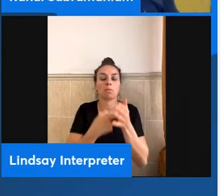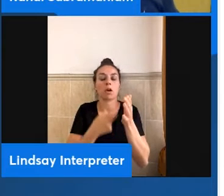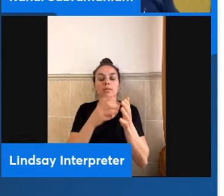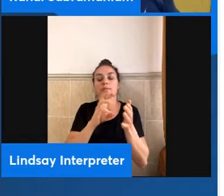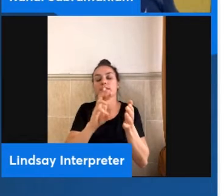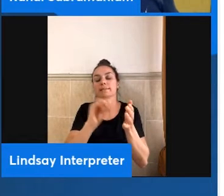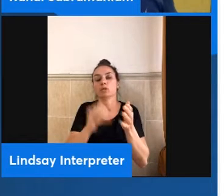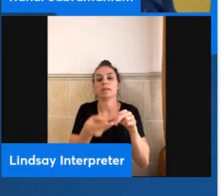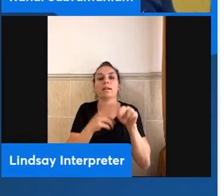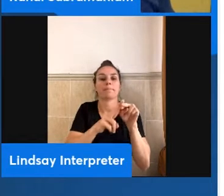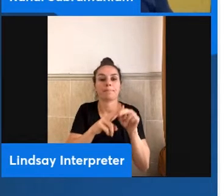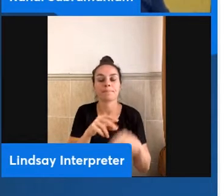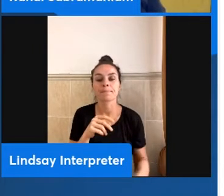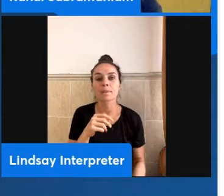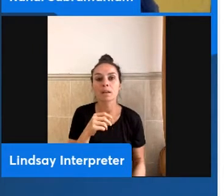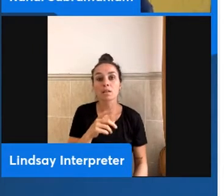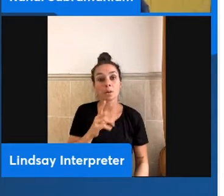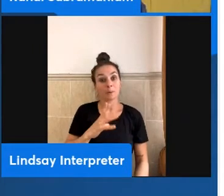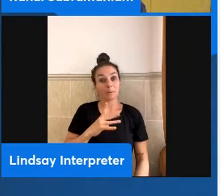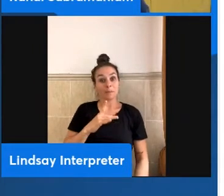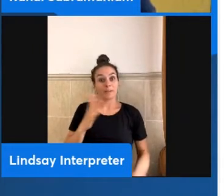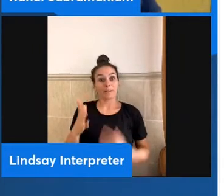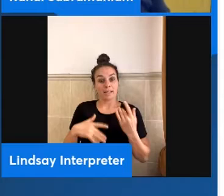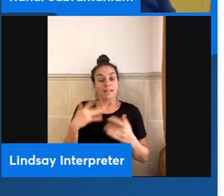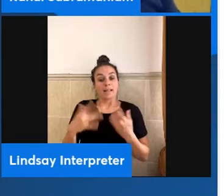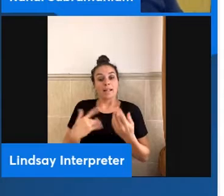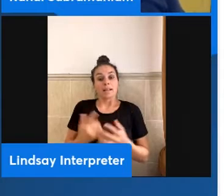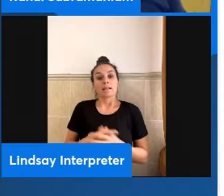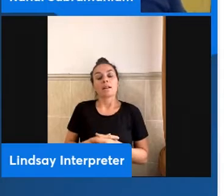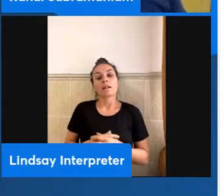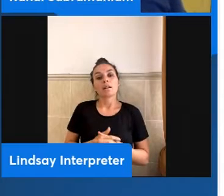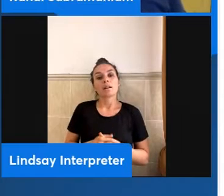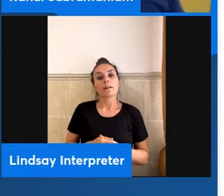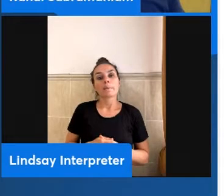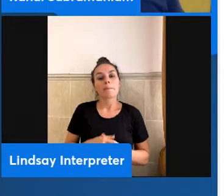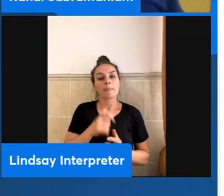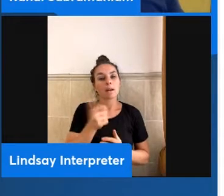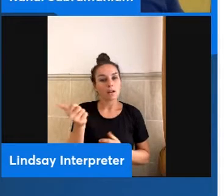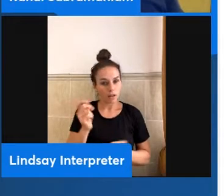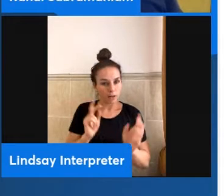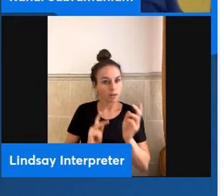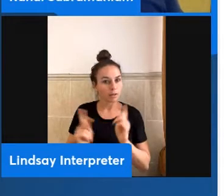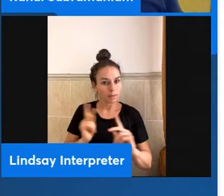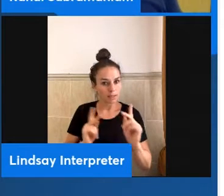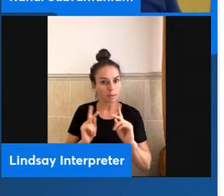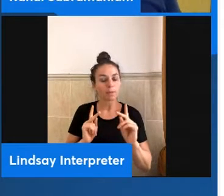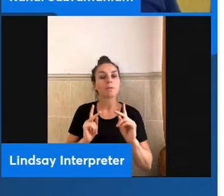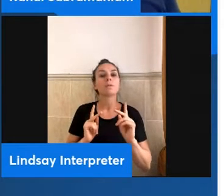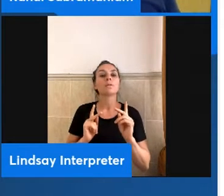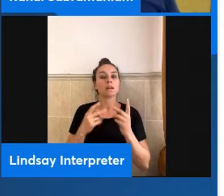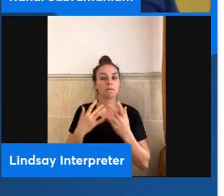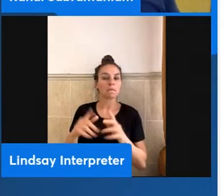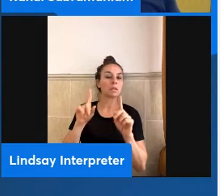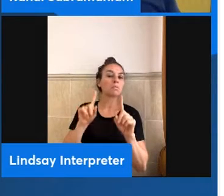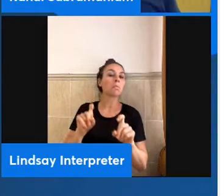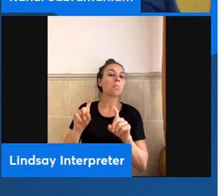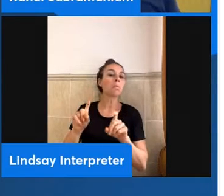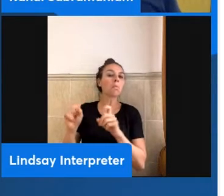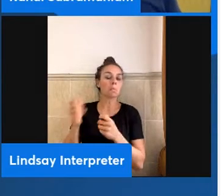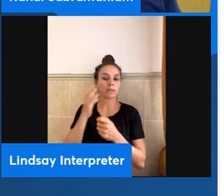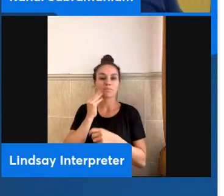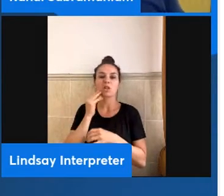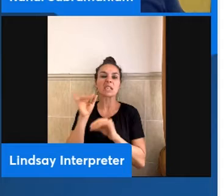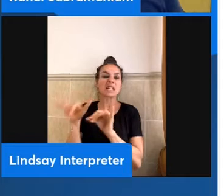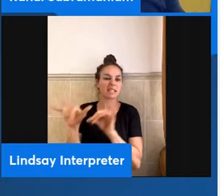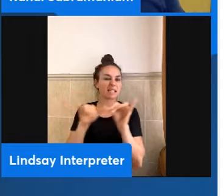that's pretty exciting. And this other people have done some testing and ran into similar orders of